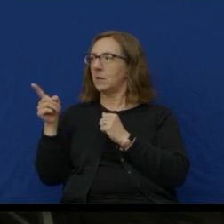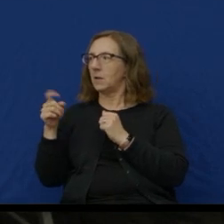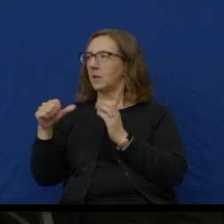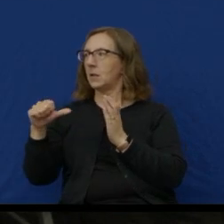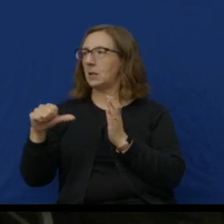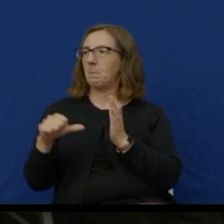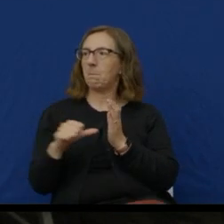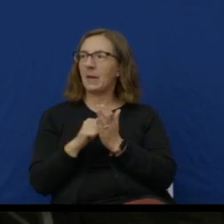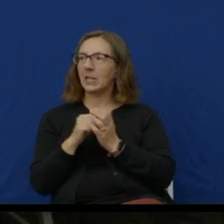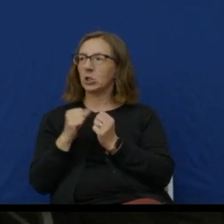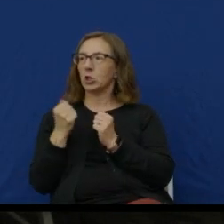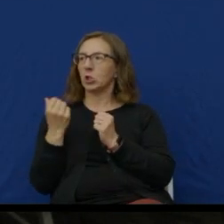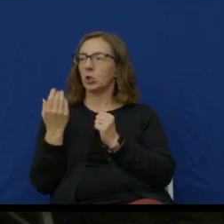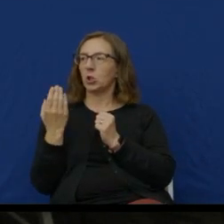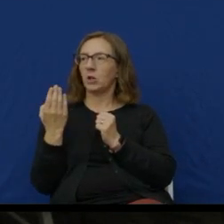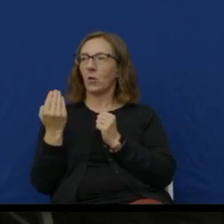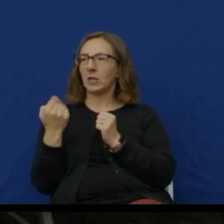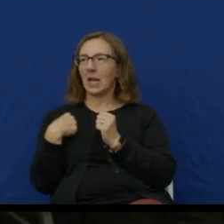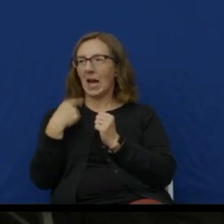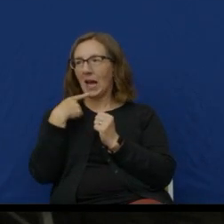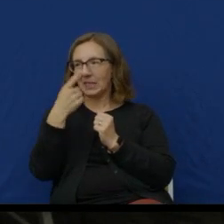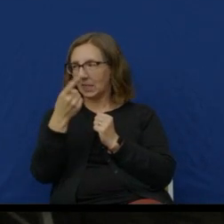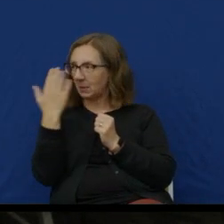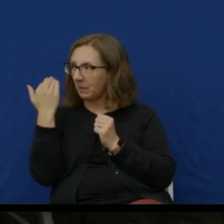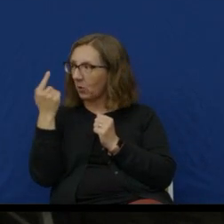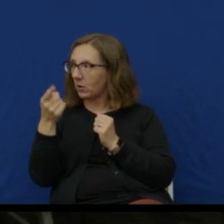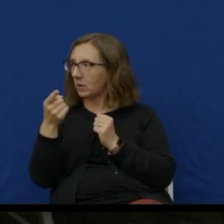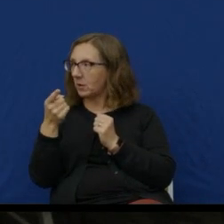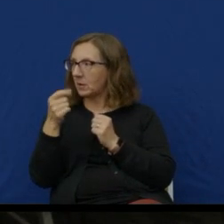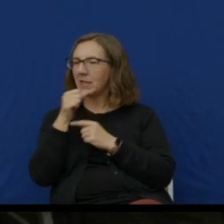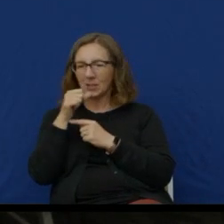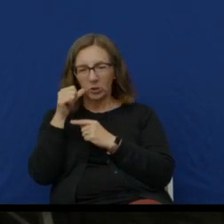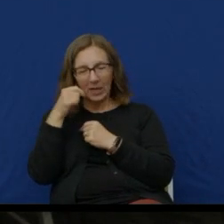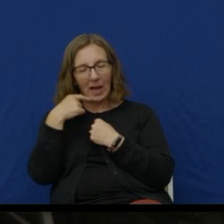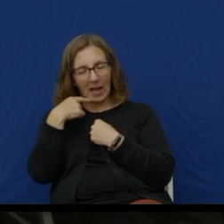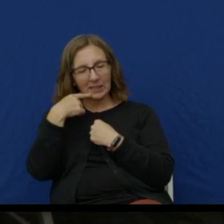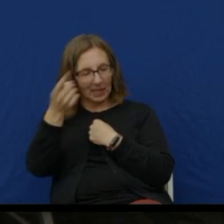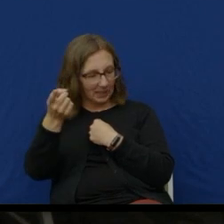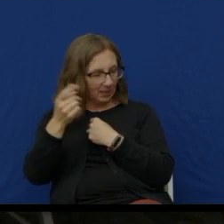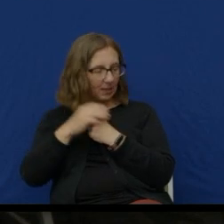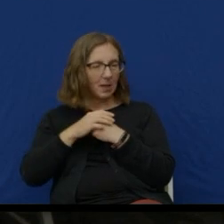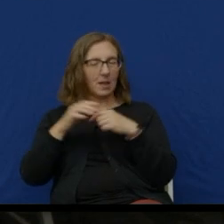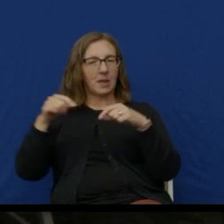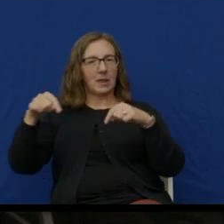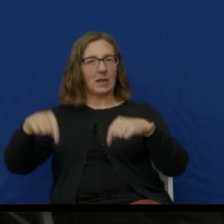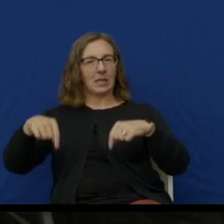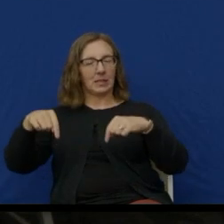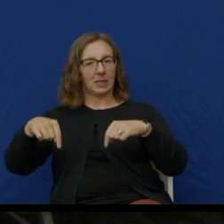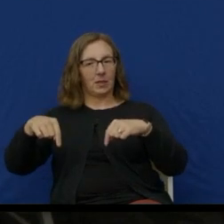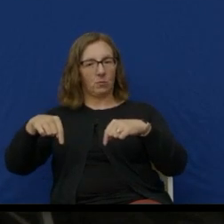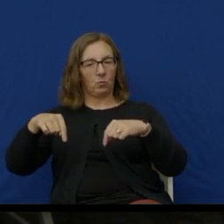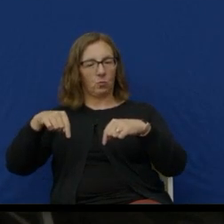14, and I've stated this, and I think our exercise yesterday stated that when we get to an approved of